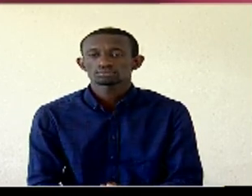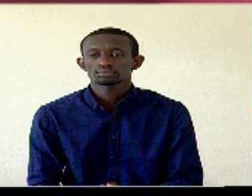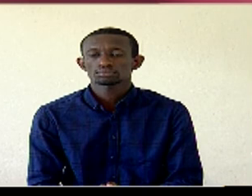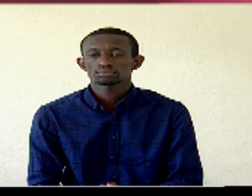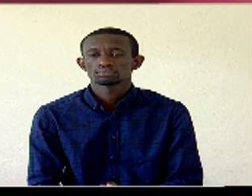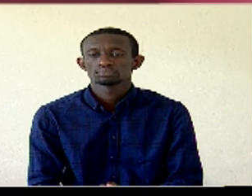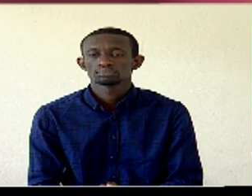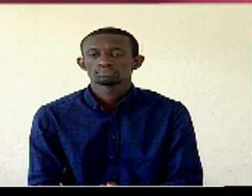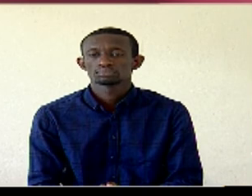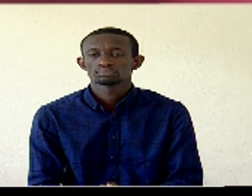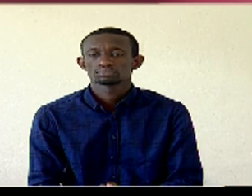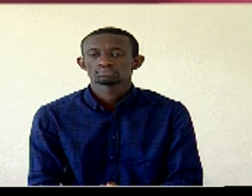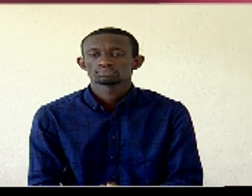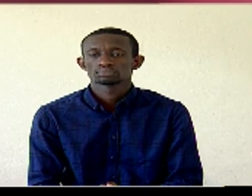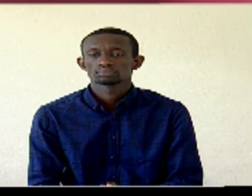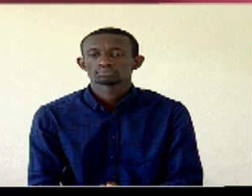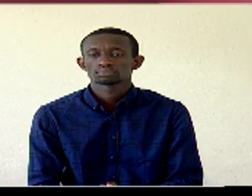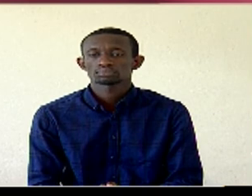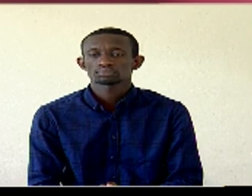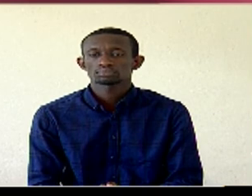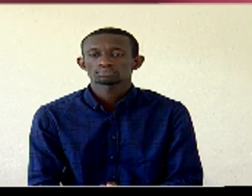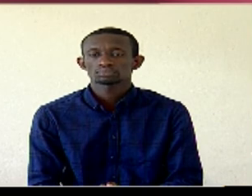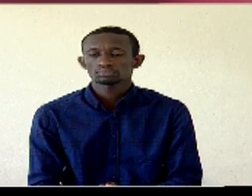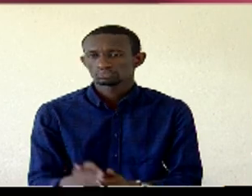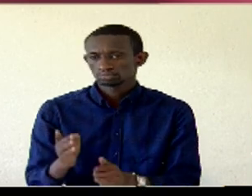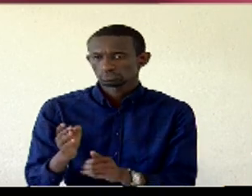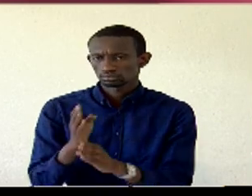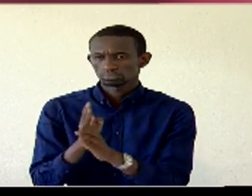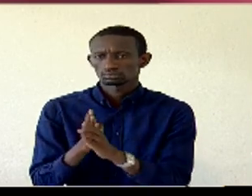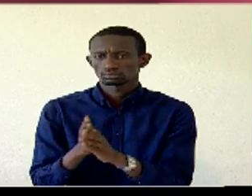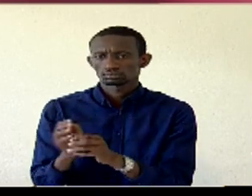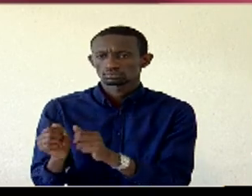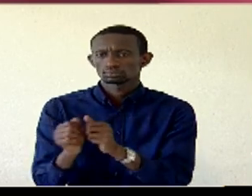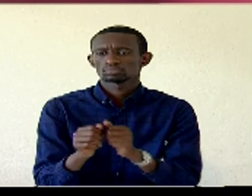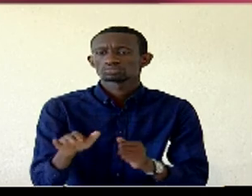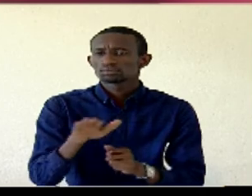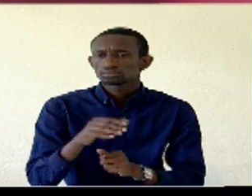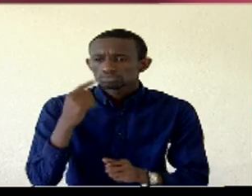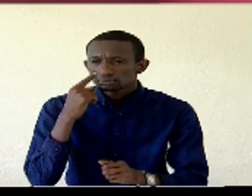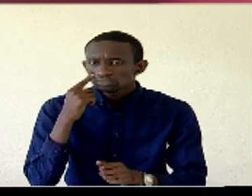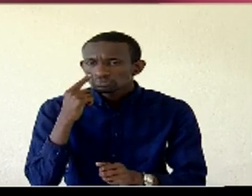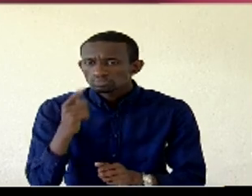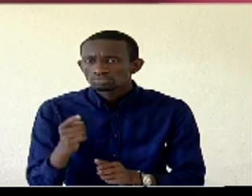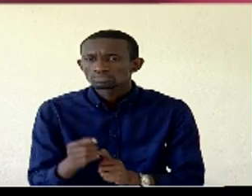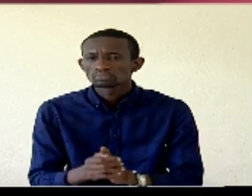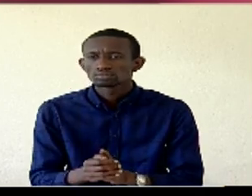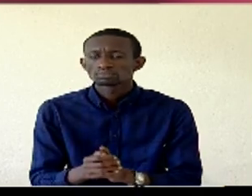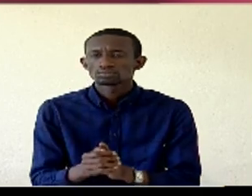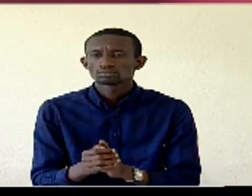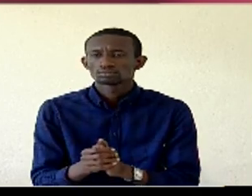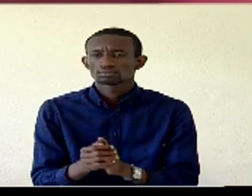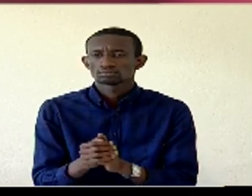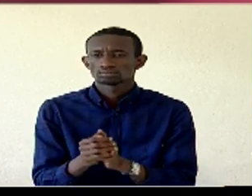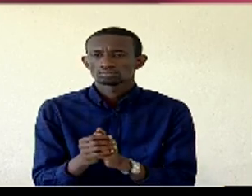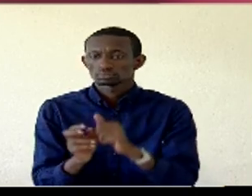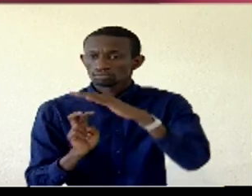Taking us through and then stretching and pulling until we finally have that division line